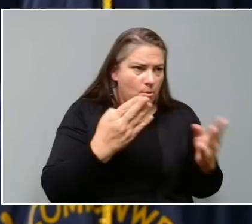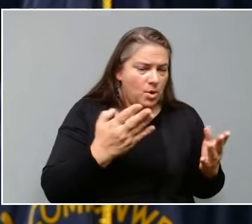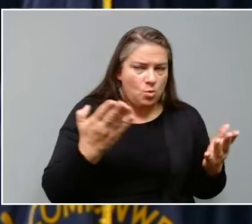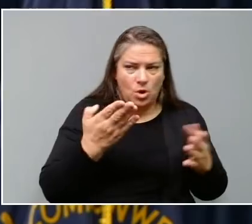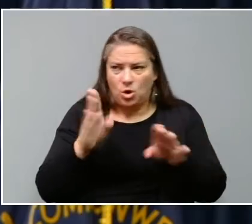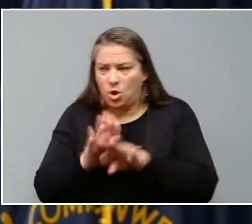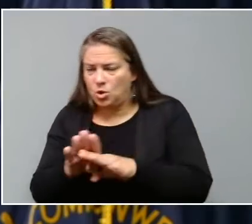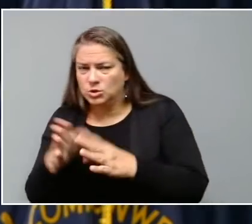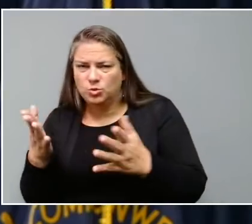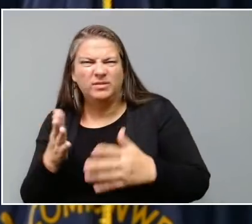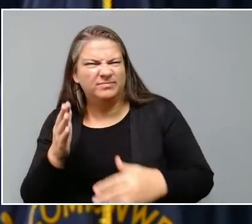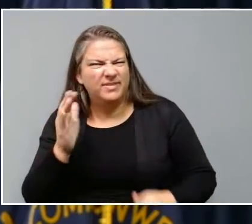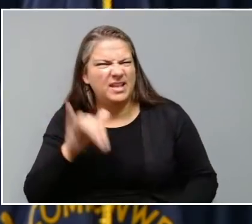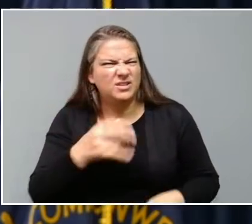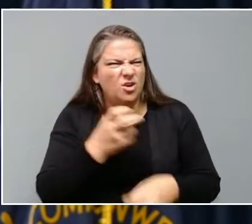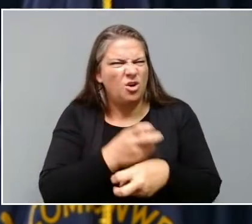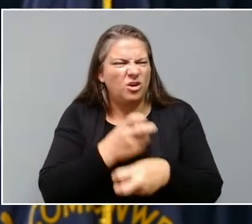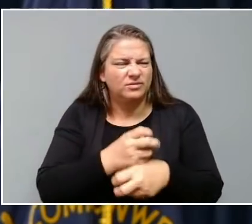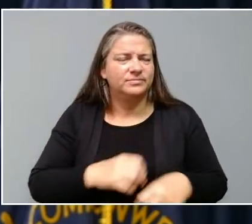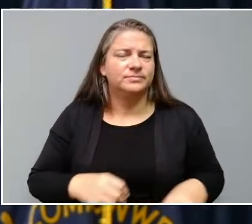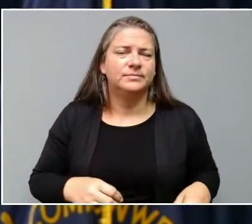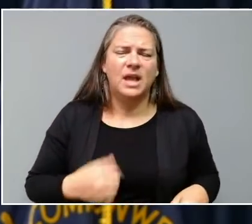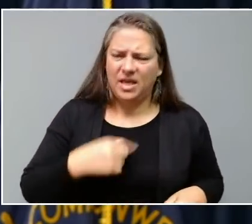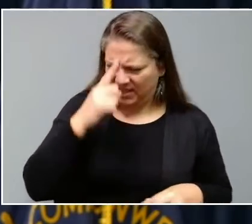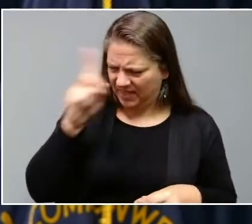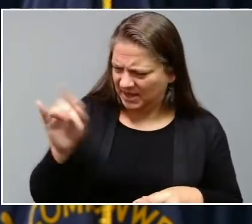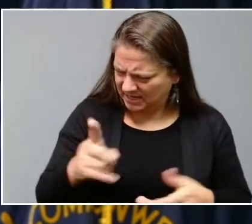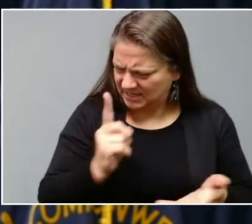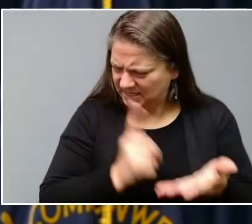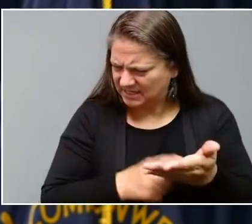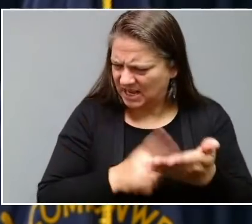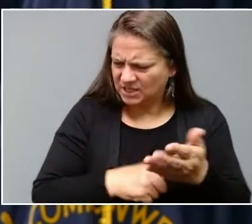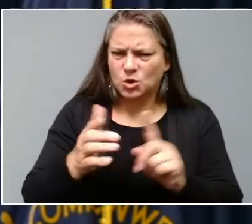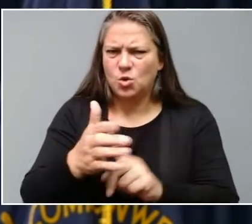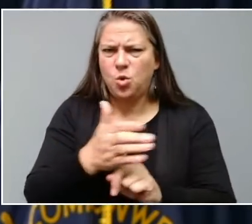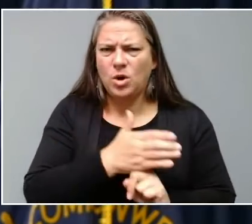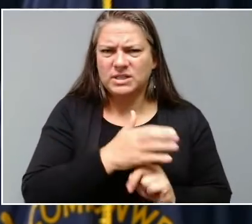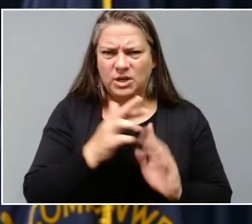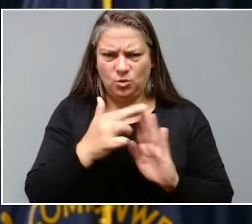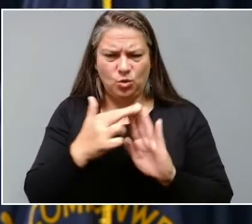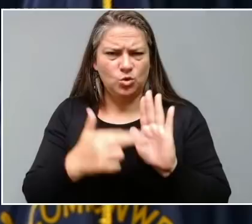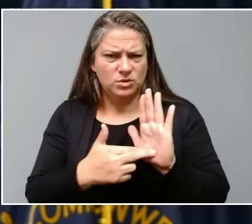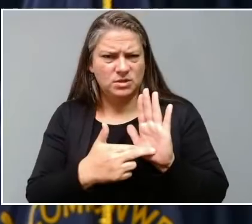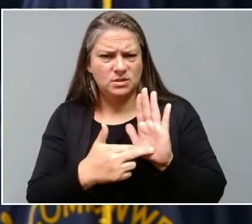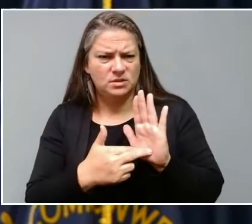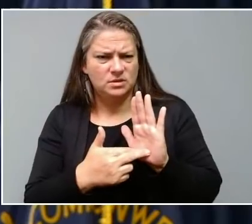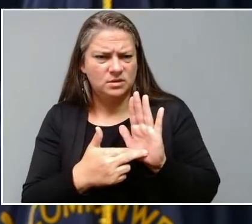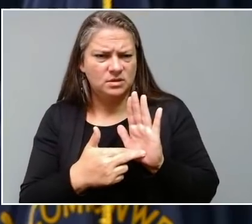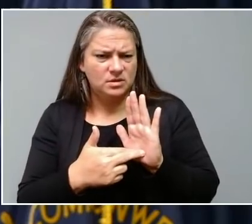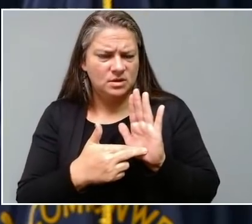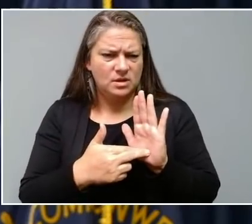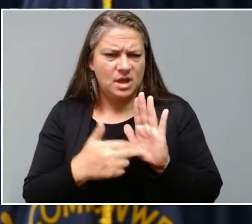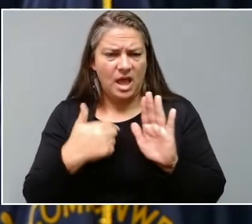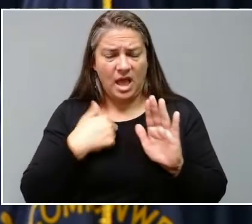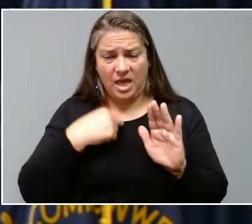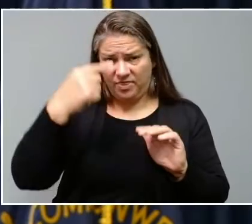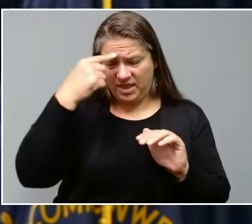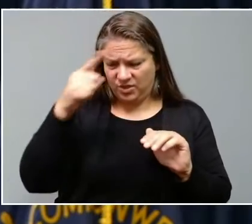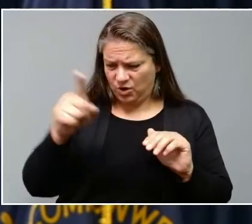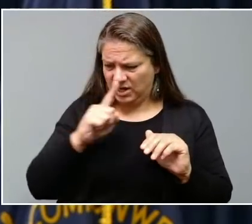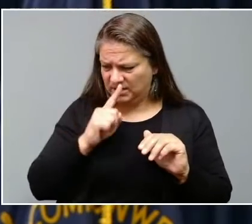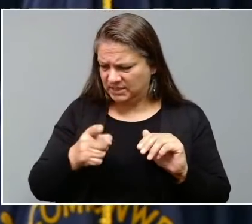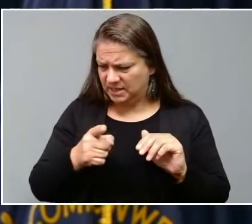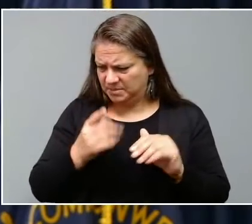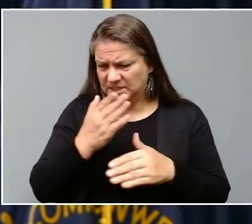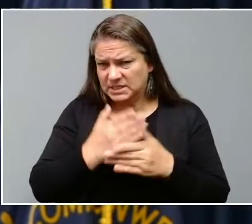open. And then I think there was some discussion on quarantine rules, and I think that there is some room